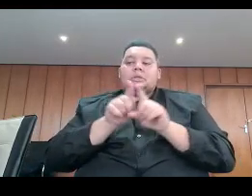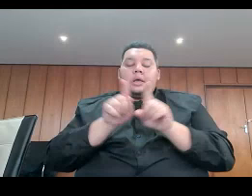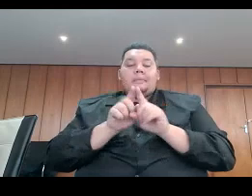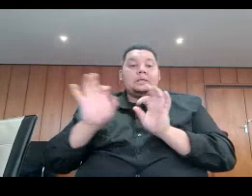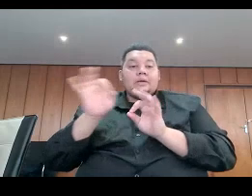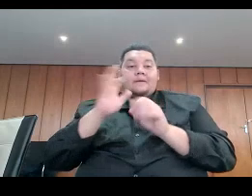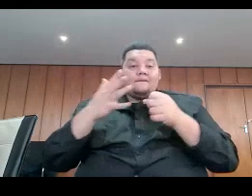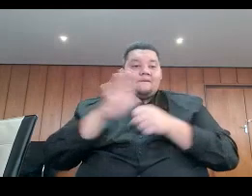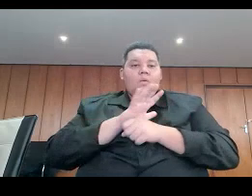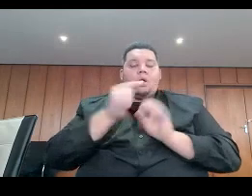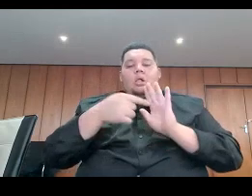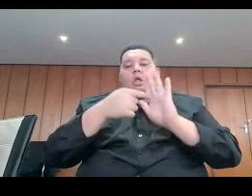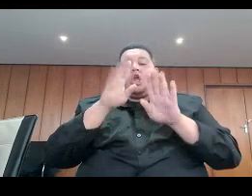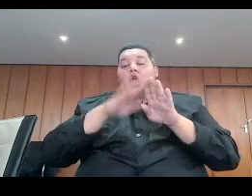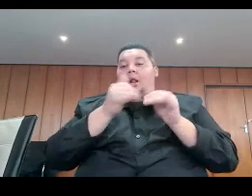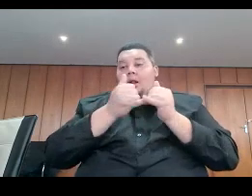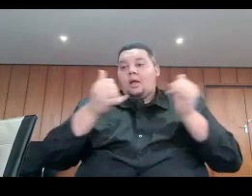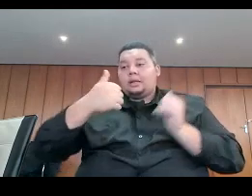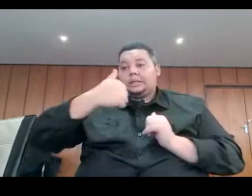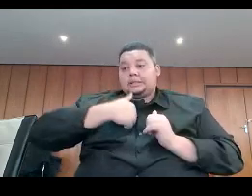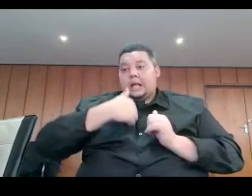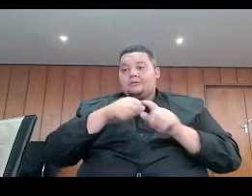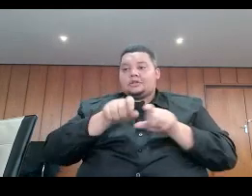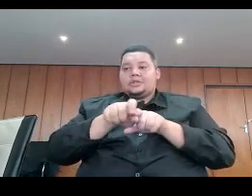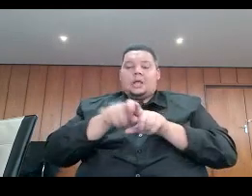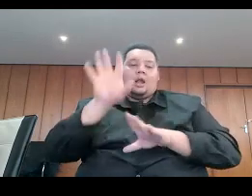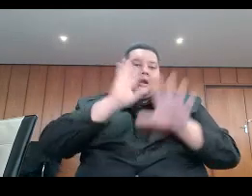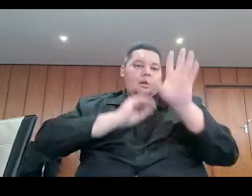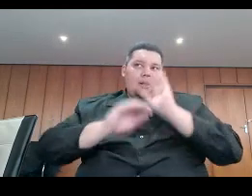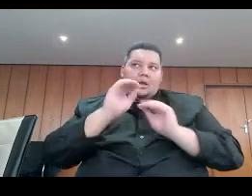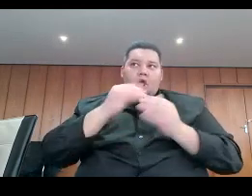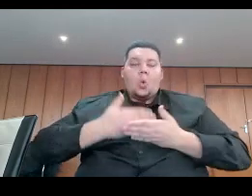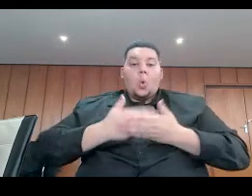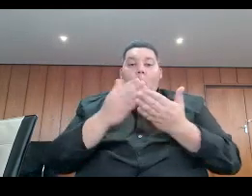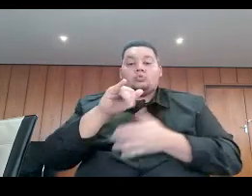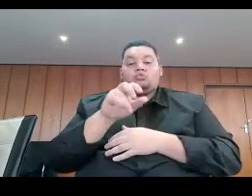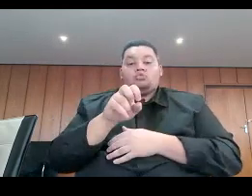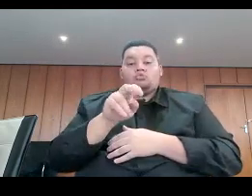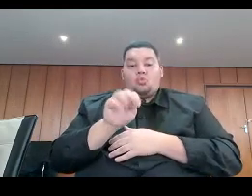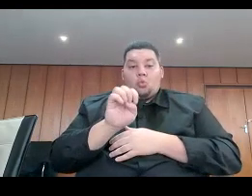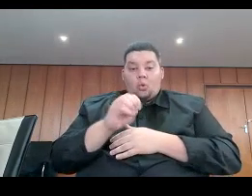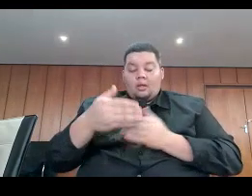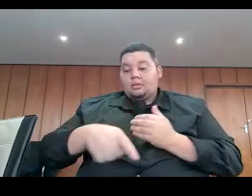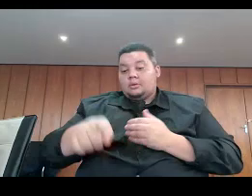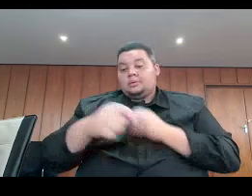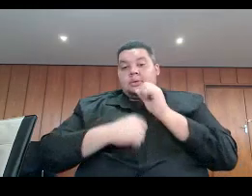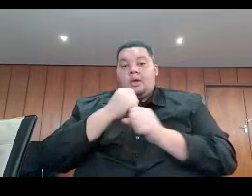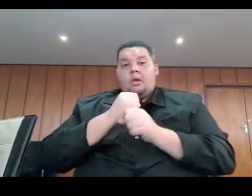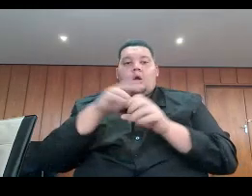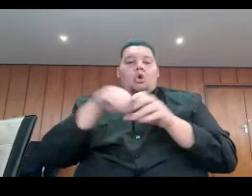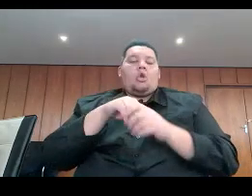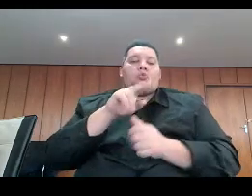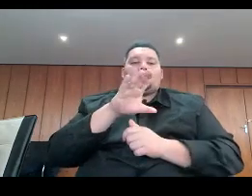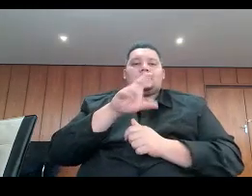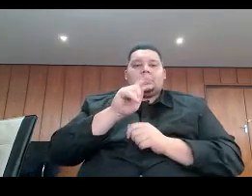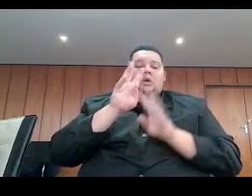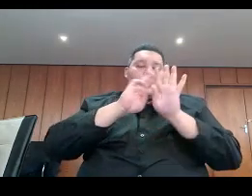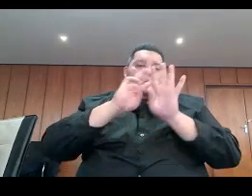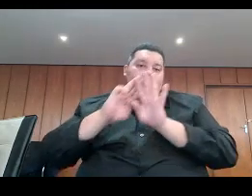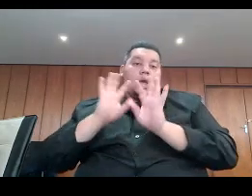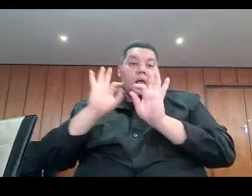be fully online as a self-paced learning course launched in June this year on the UCT platform. And that is